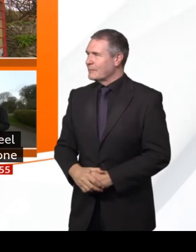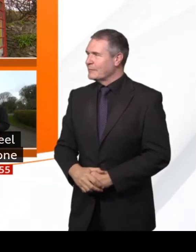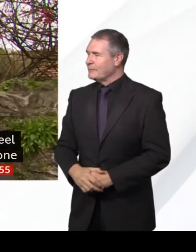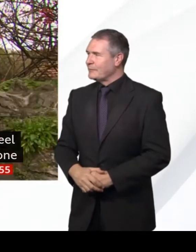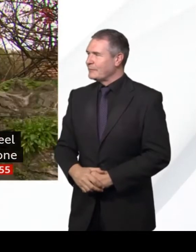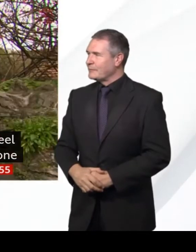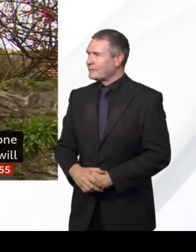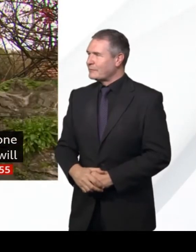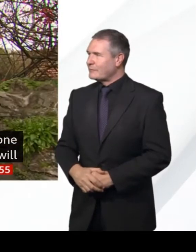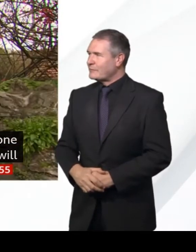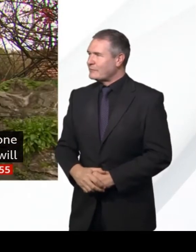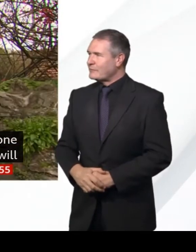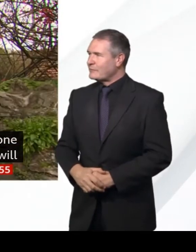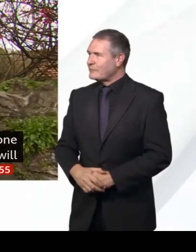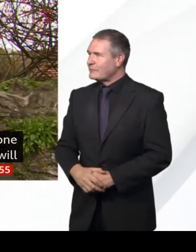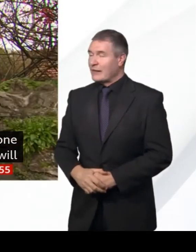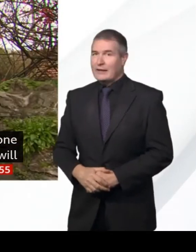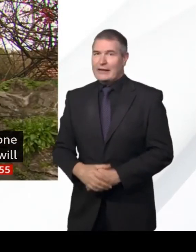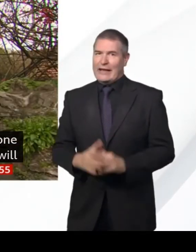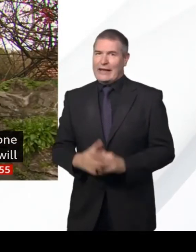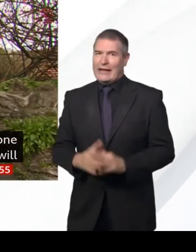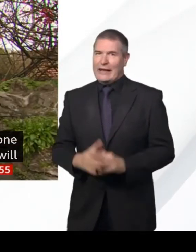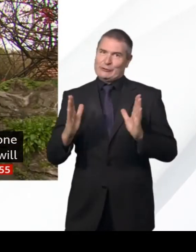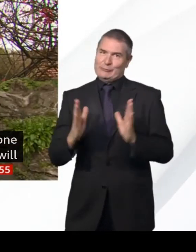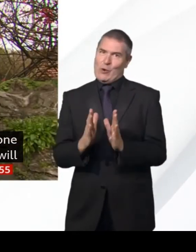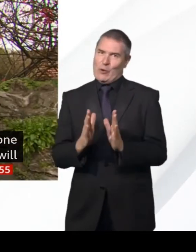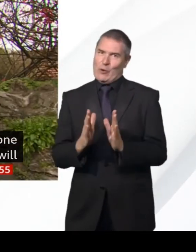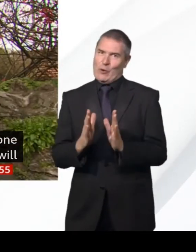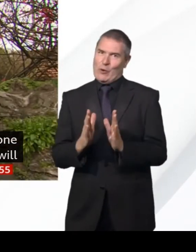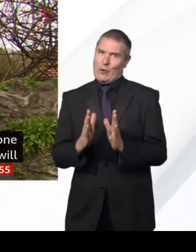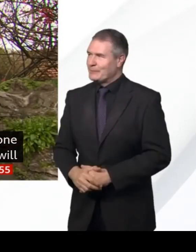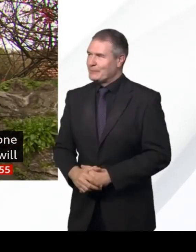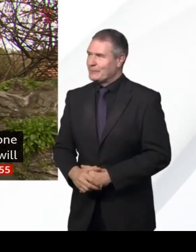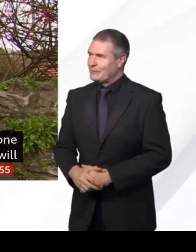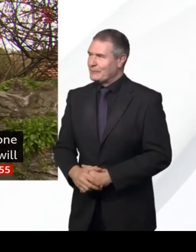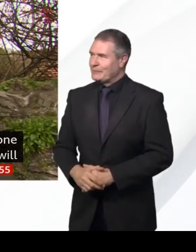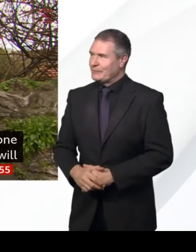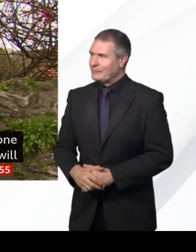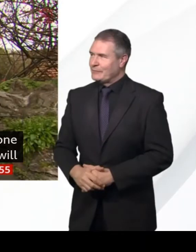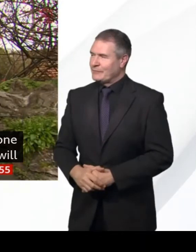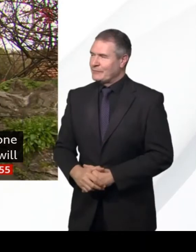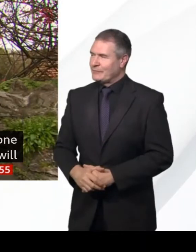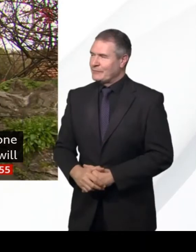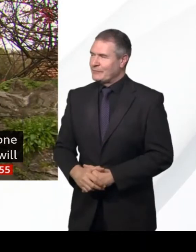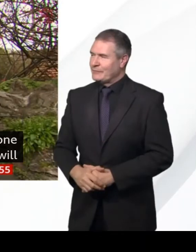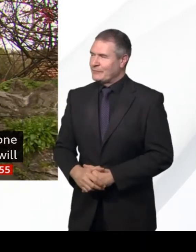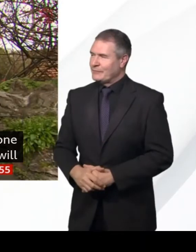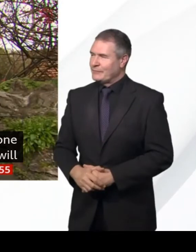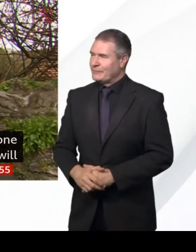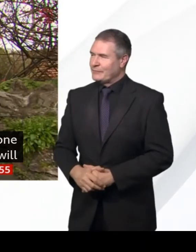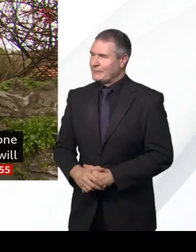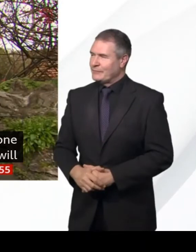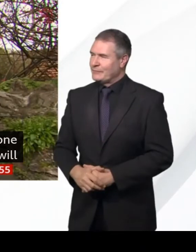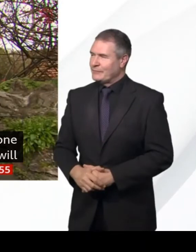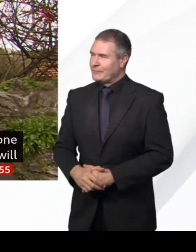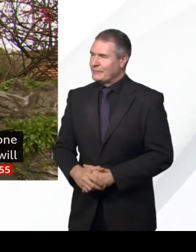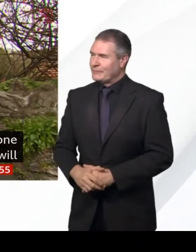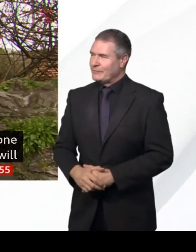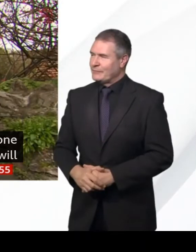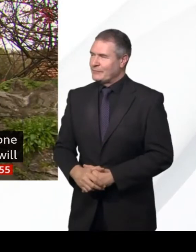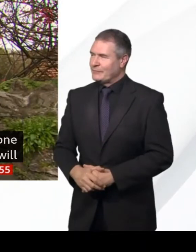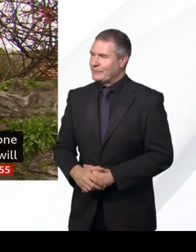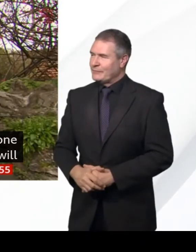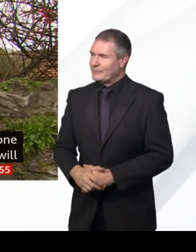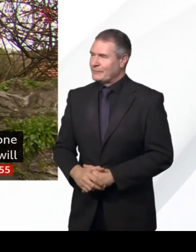No, it won't. It's not very big. Good morning. So at the moment in the phone box, we're using the phone box as a display, really, to engage